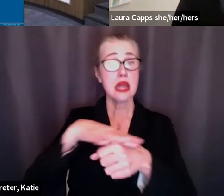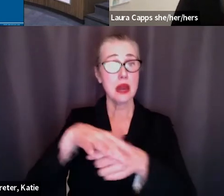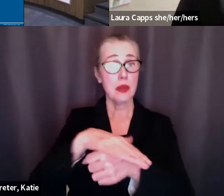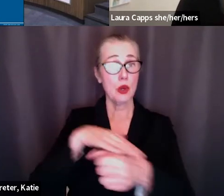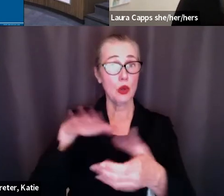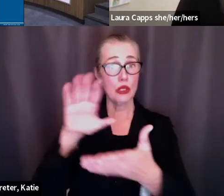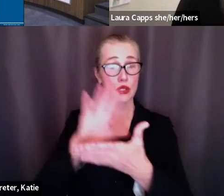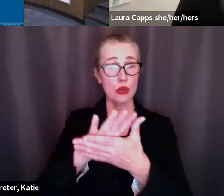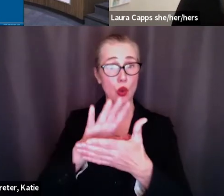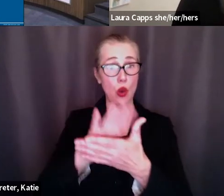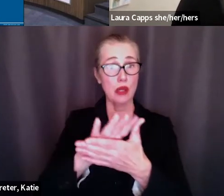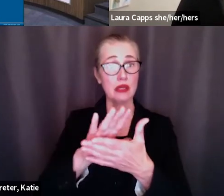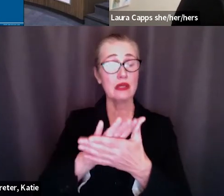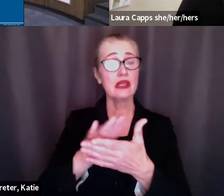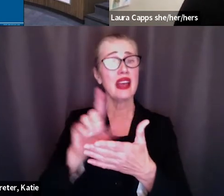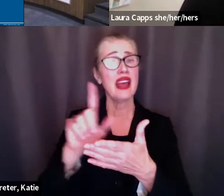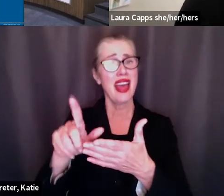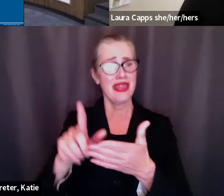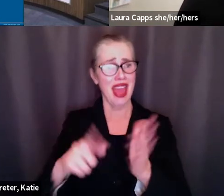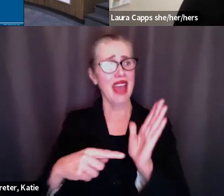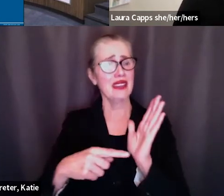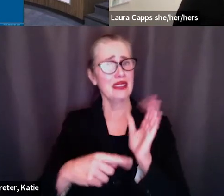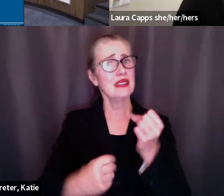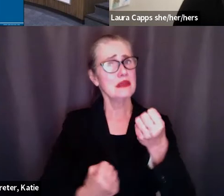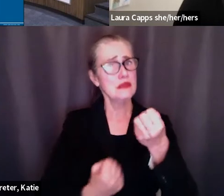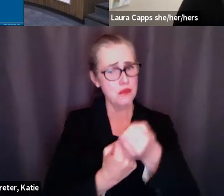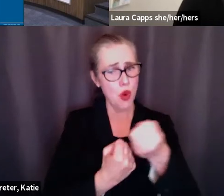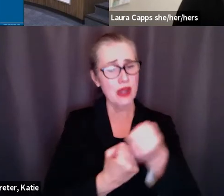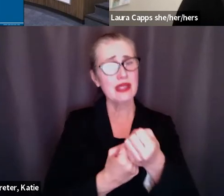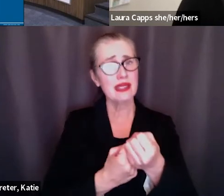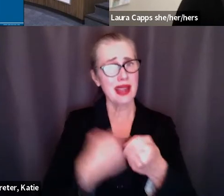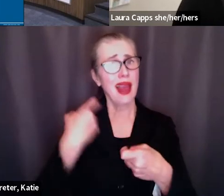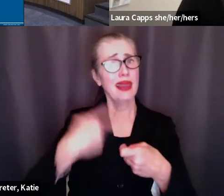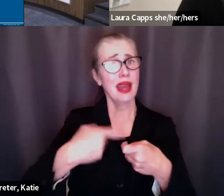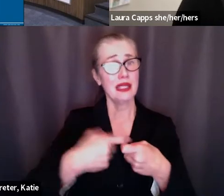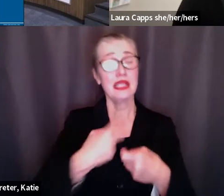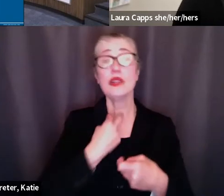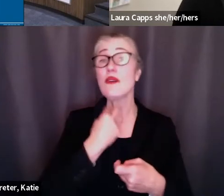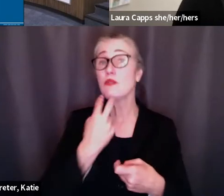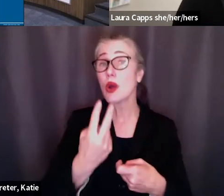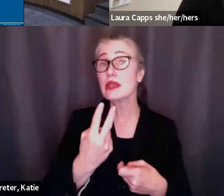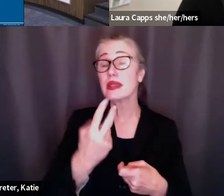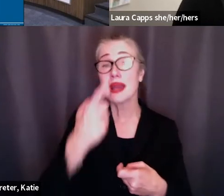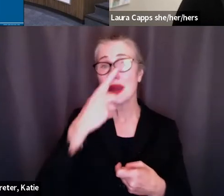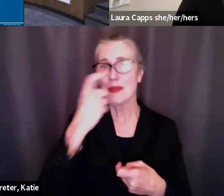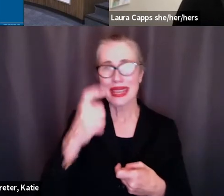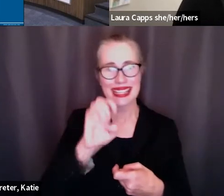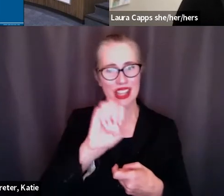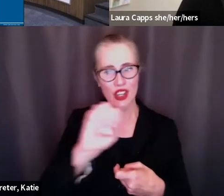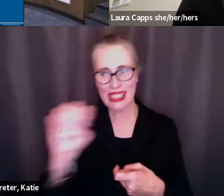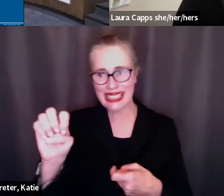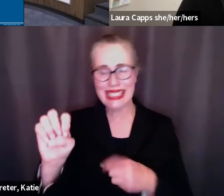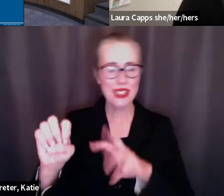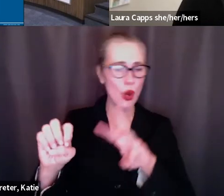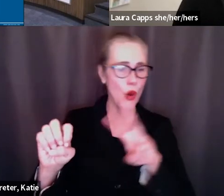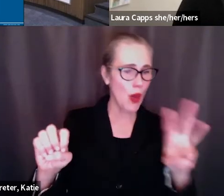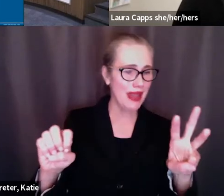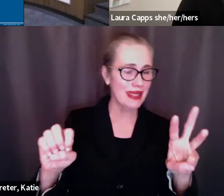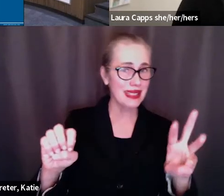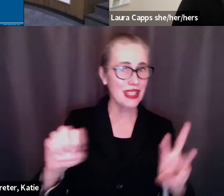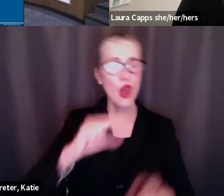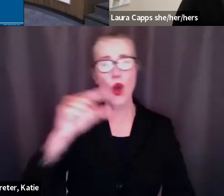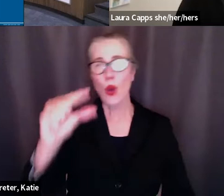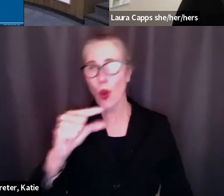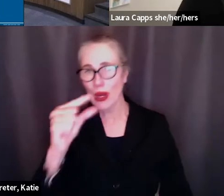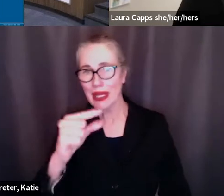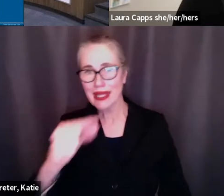it amplifies latinos voices because they are represented in east side west side goleta and i la vista